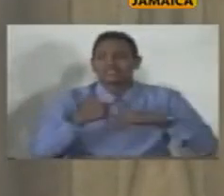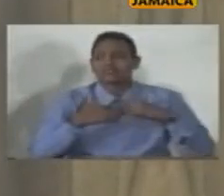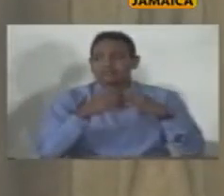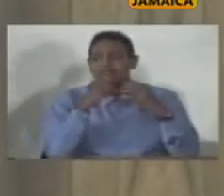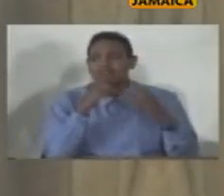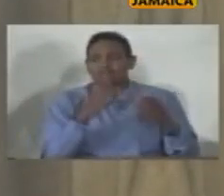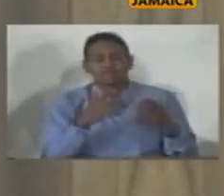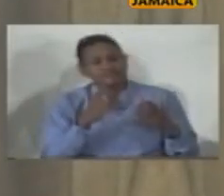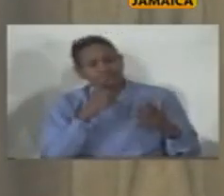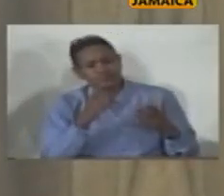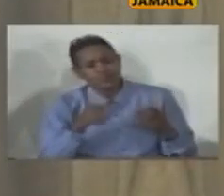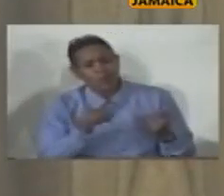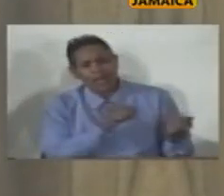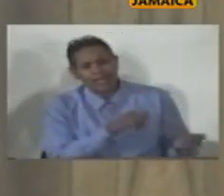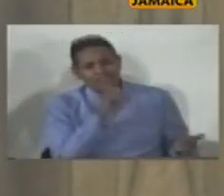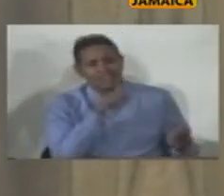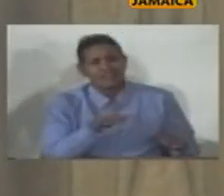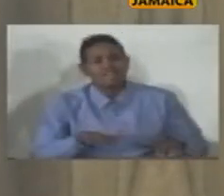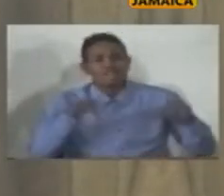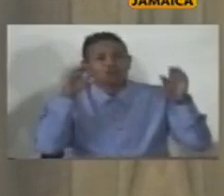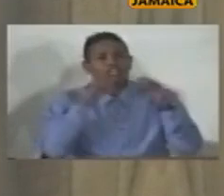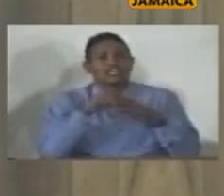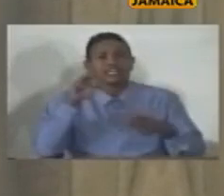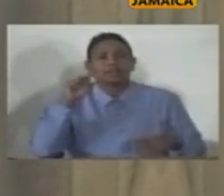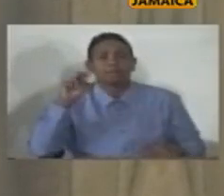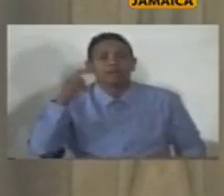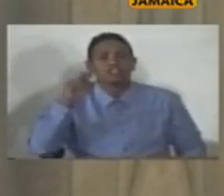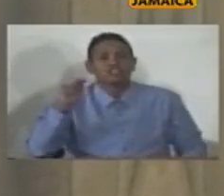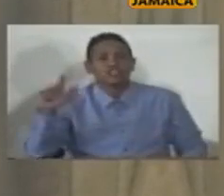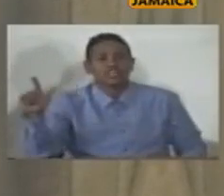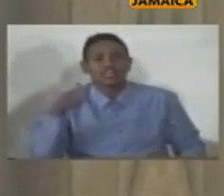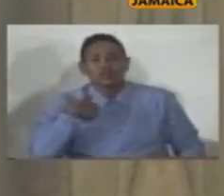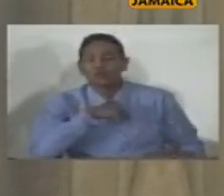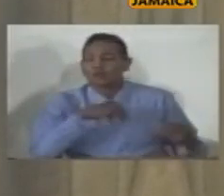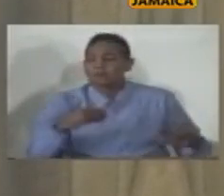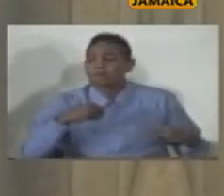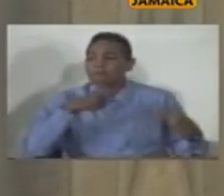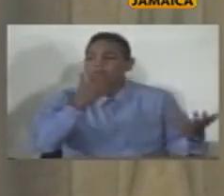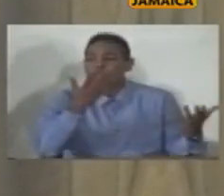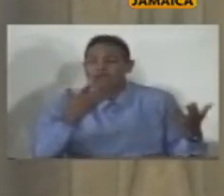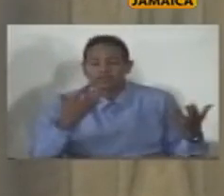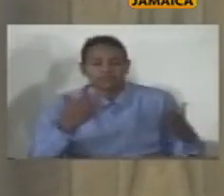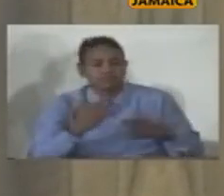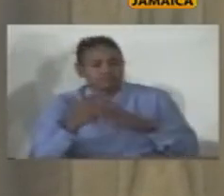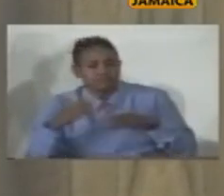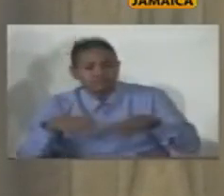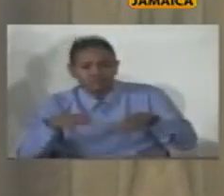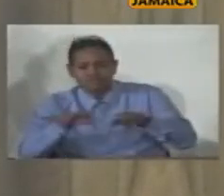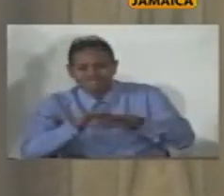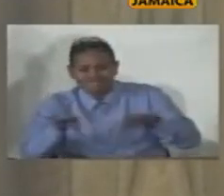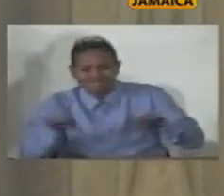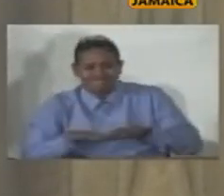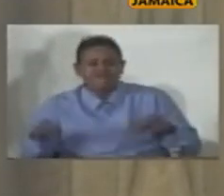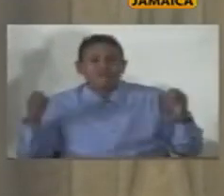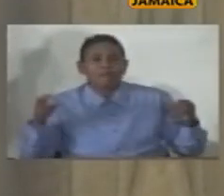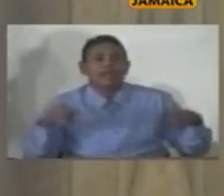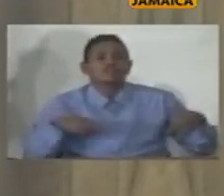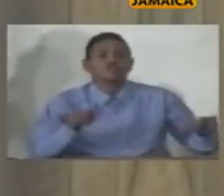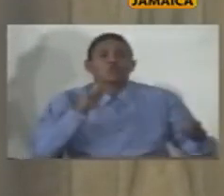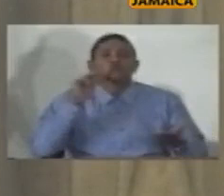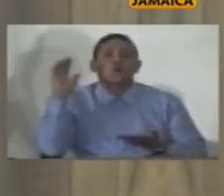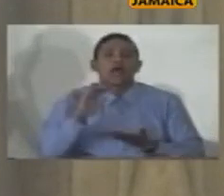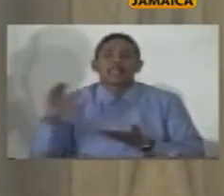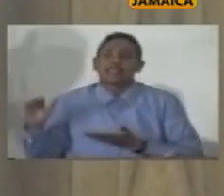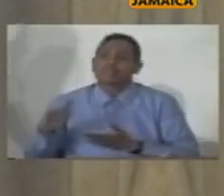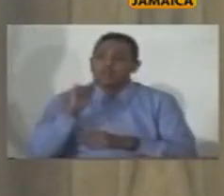in Weybridge, Manchinill. We provided shingle for a number of roads to alleviate the worst